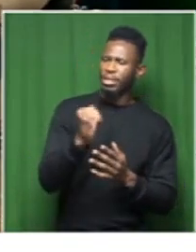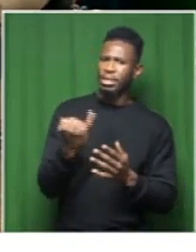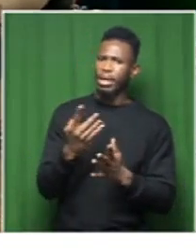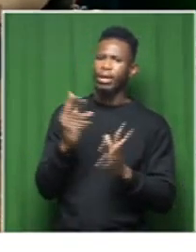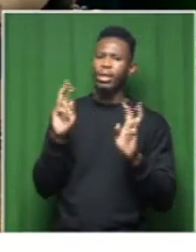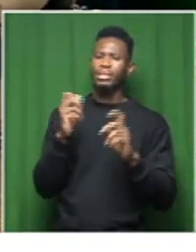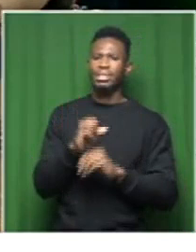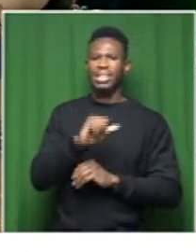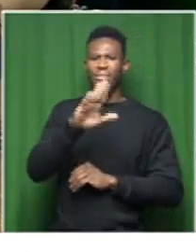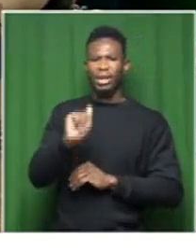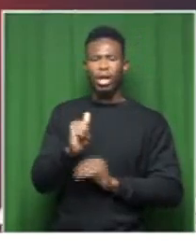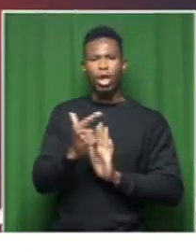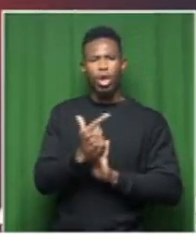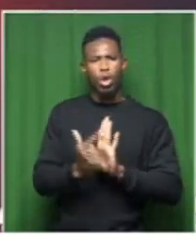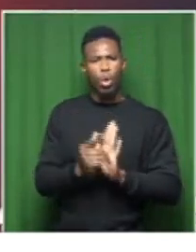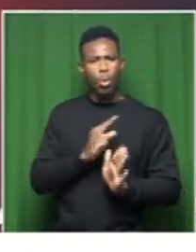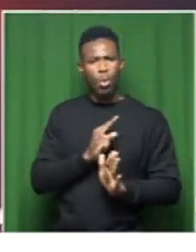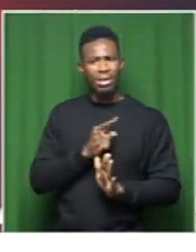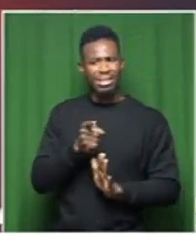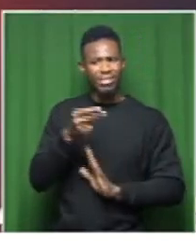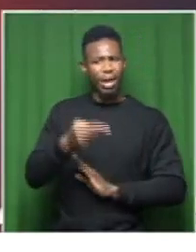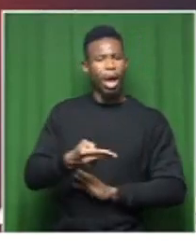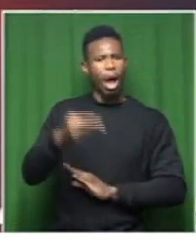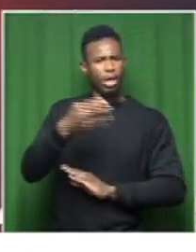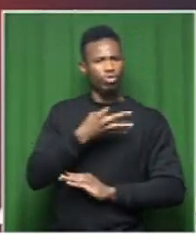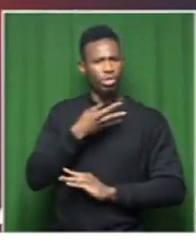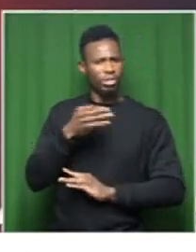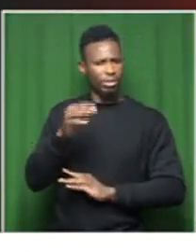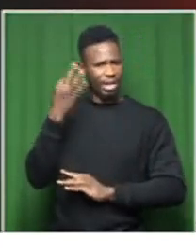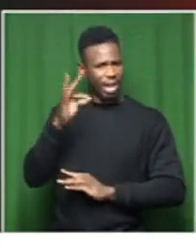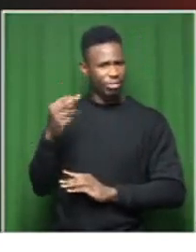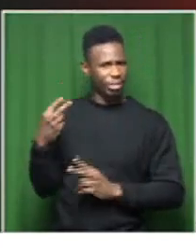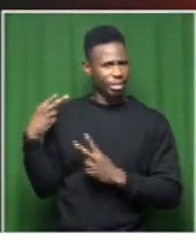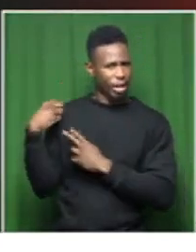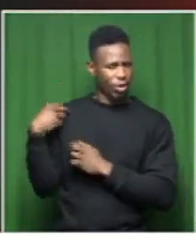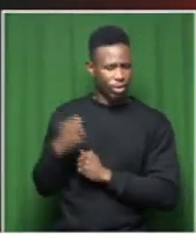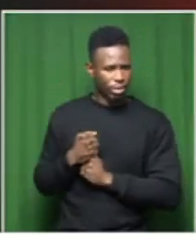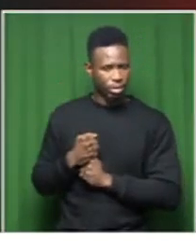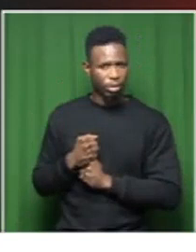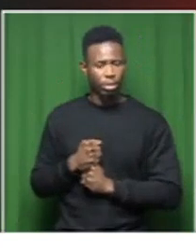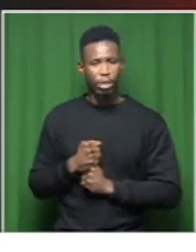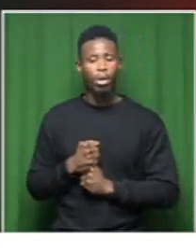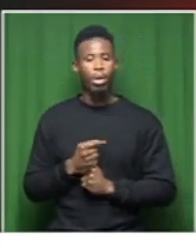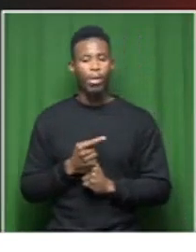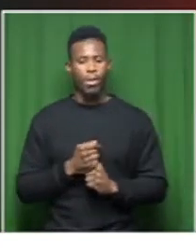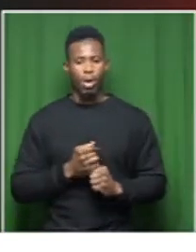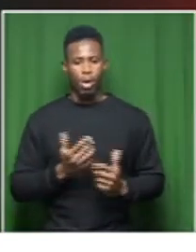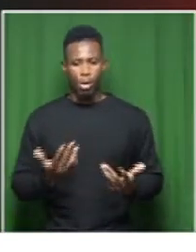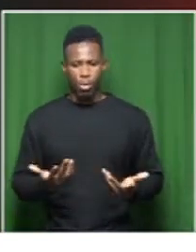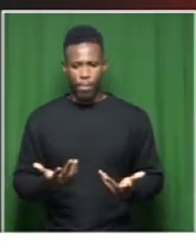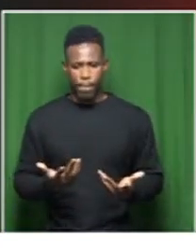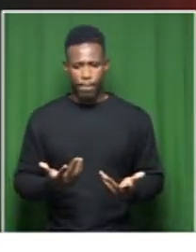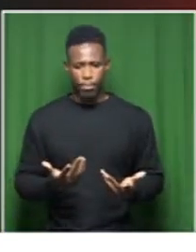Africa's immigration laws that is the highest risk to the state's security? The the manner in